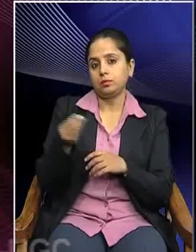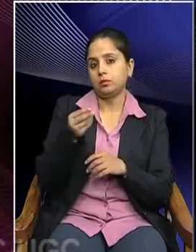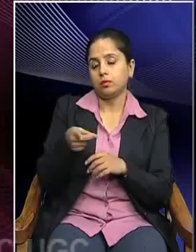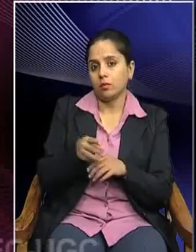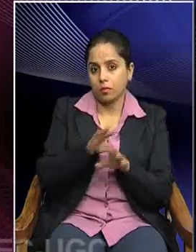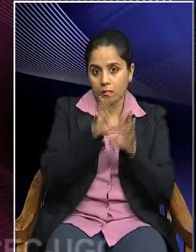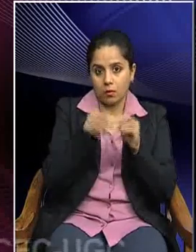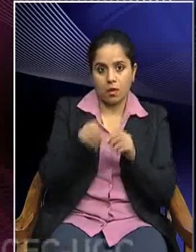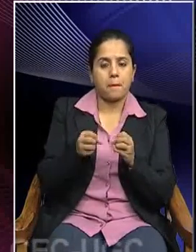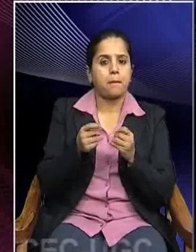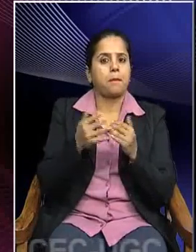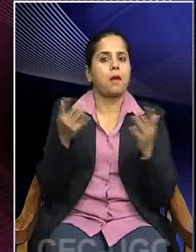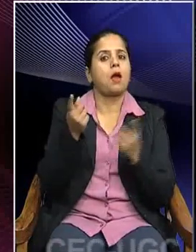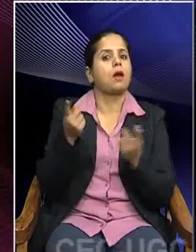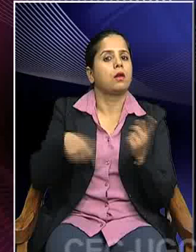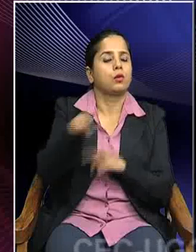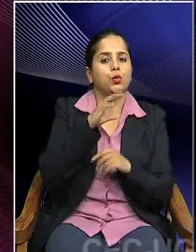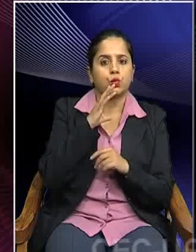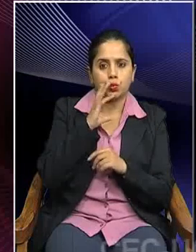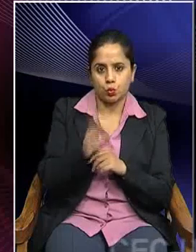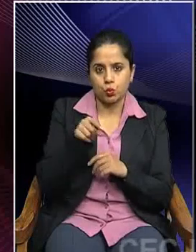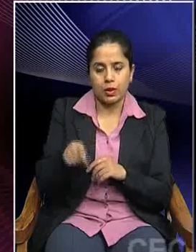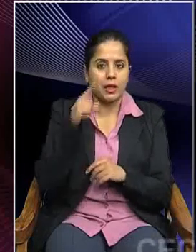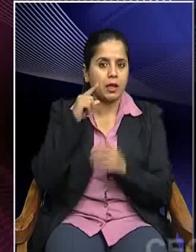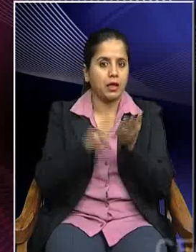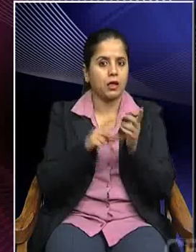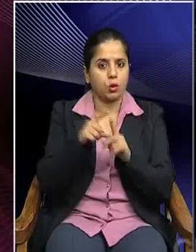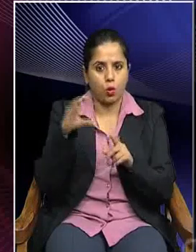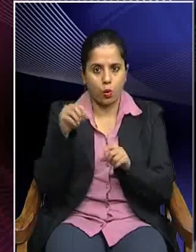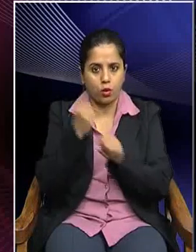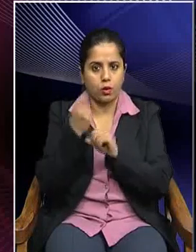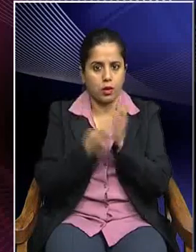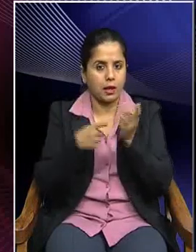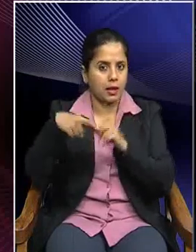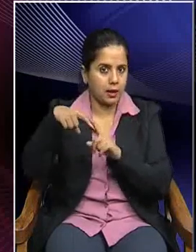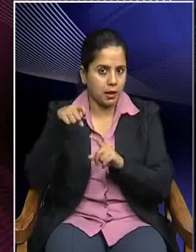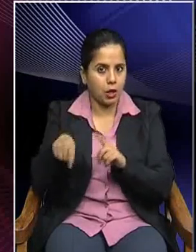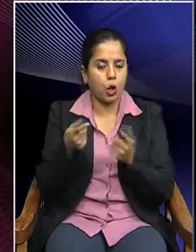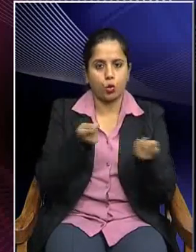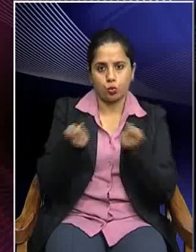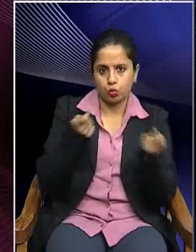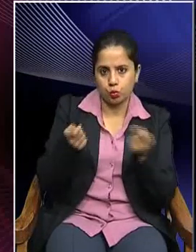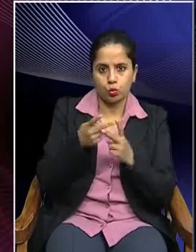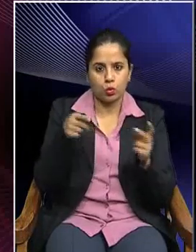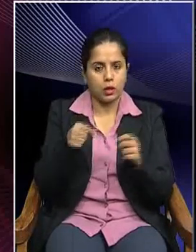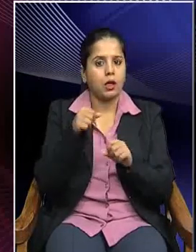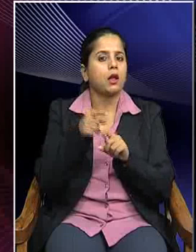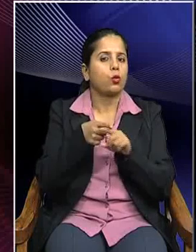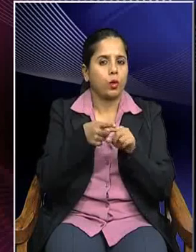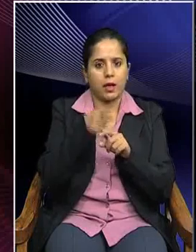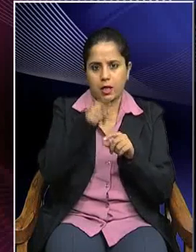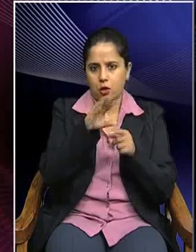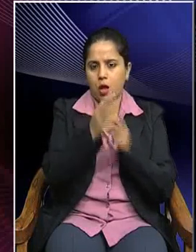are very many of them are Indo-Greek rulers, obviously they had this Greek cultural